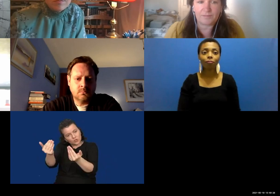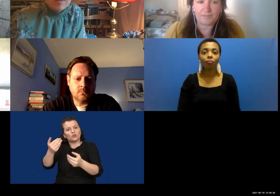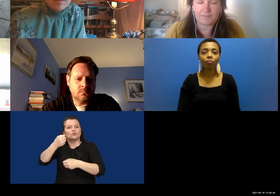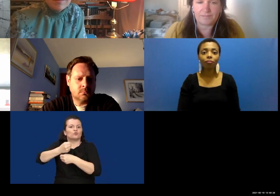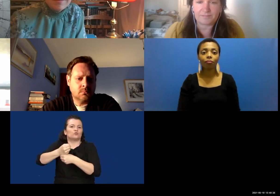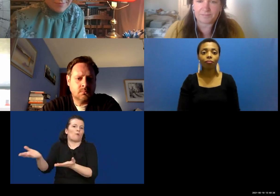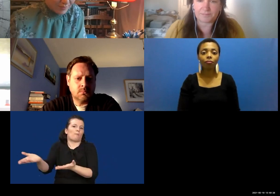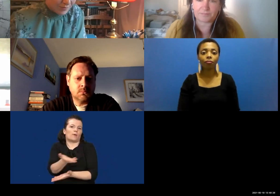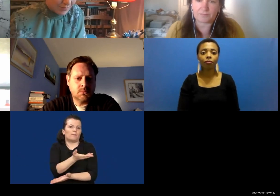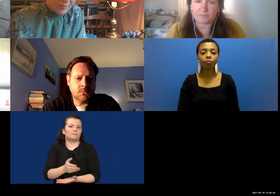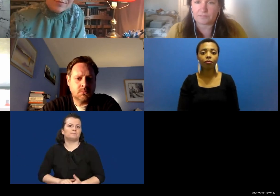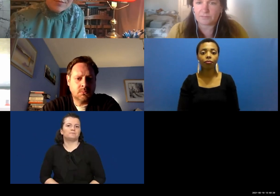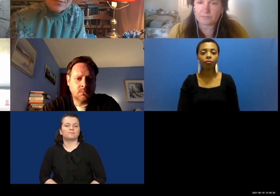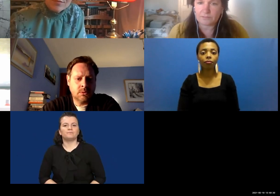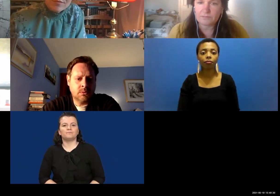Okay, thank you.